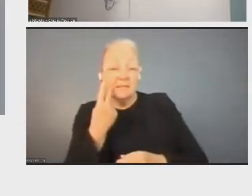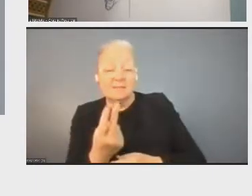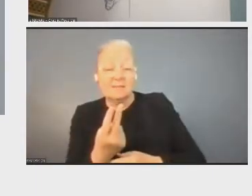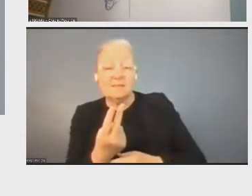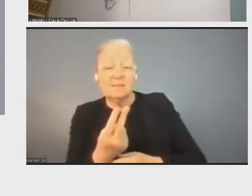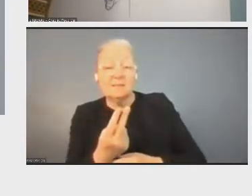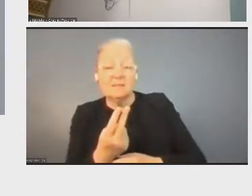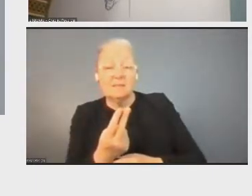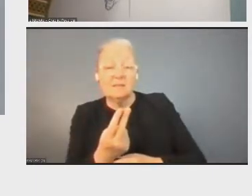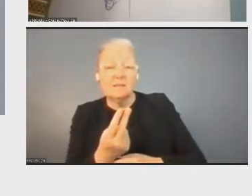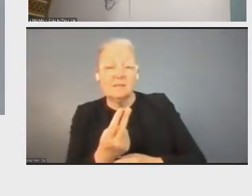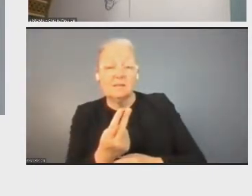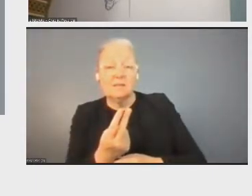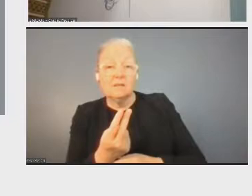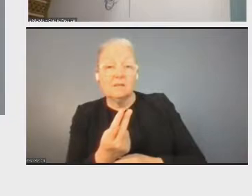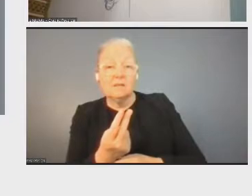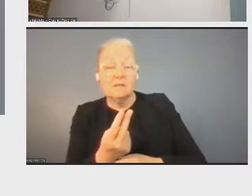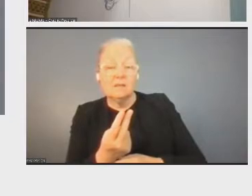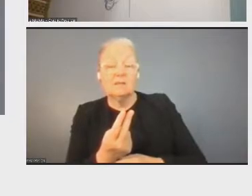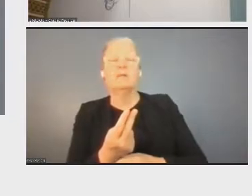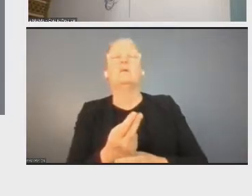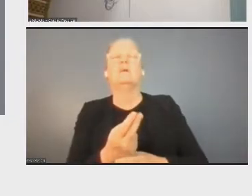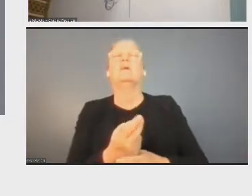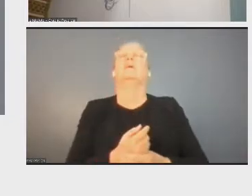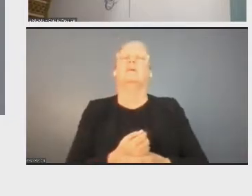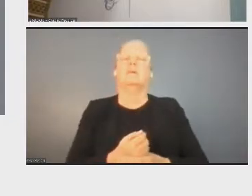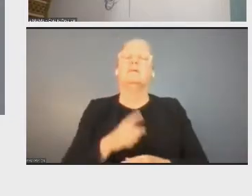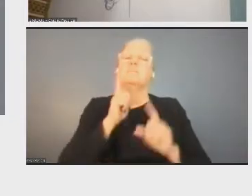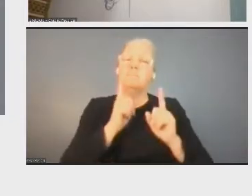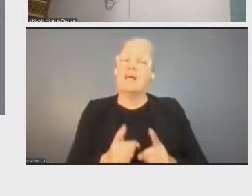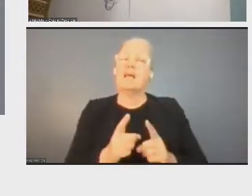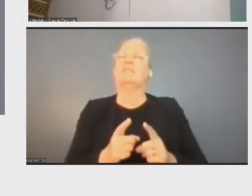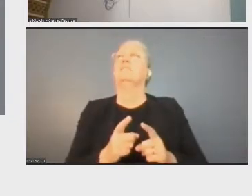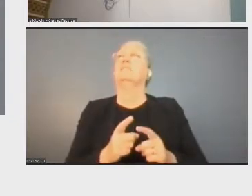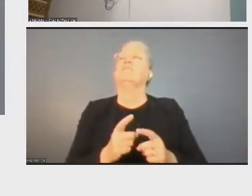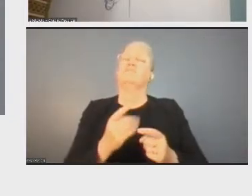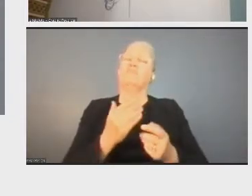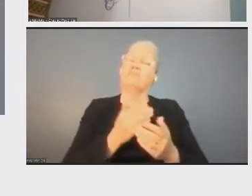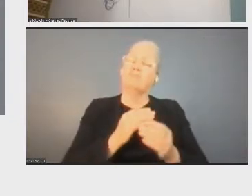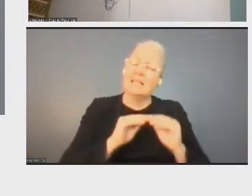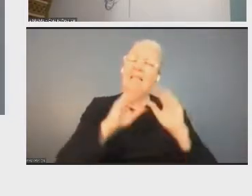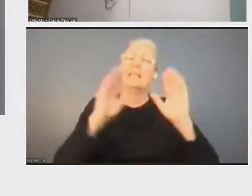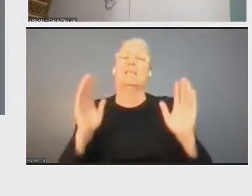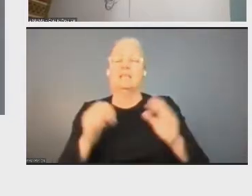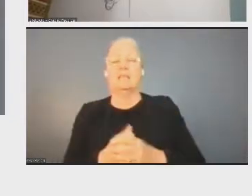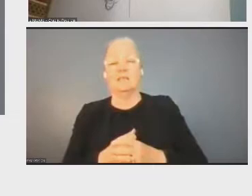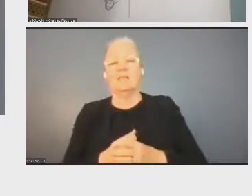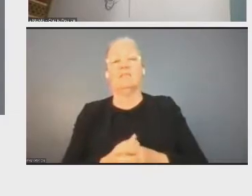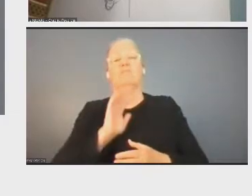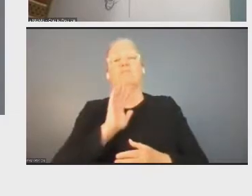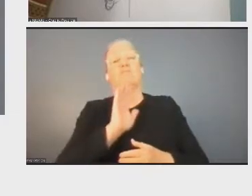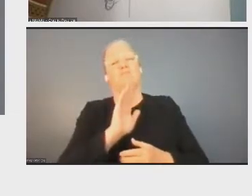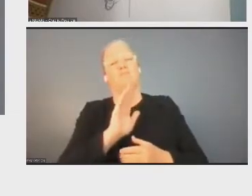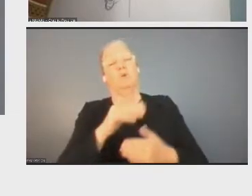not only having clear that the Declaration of Human Rights